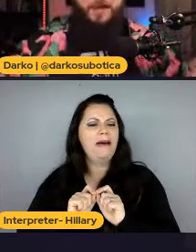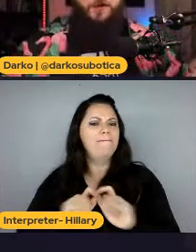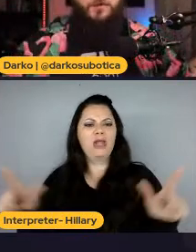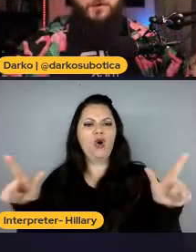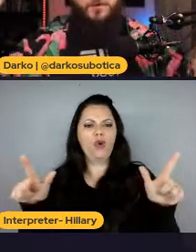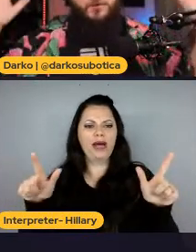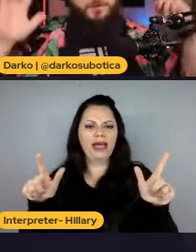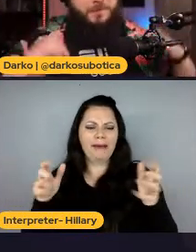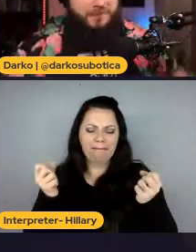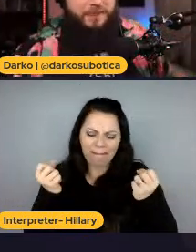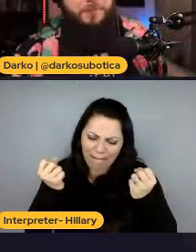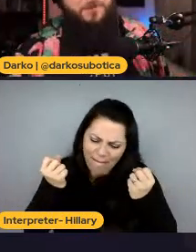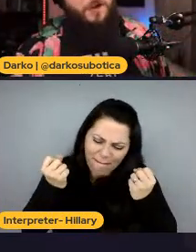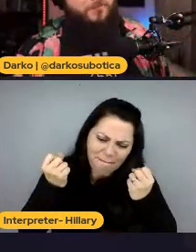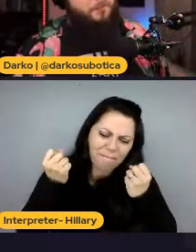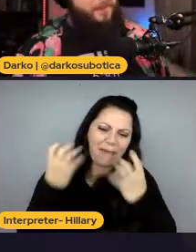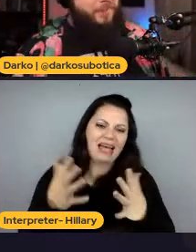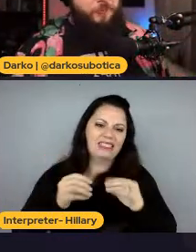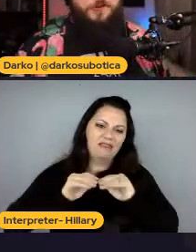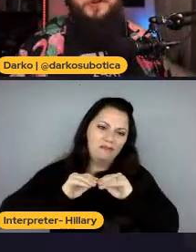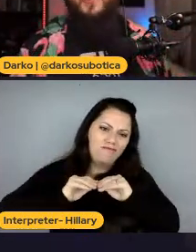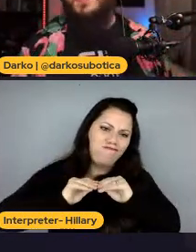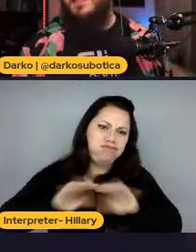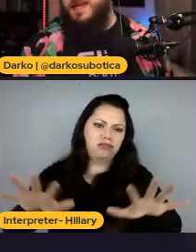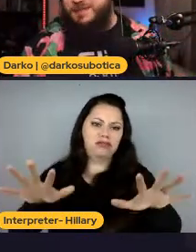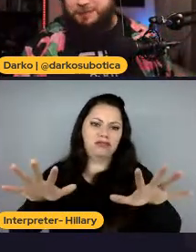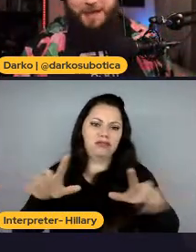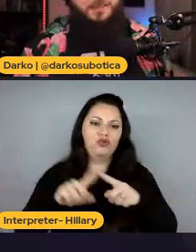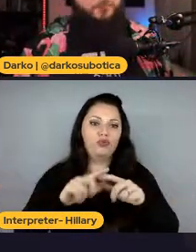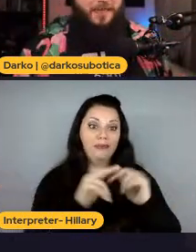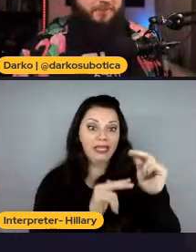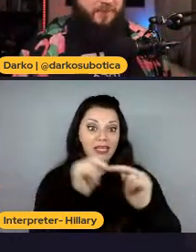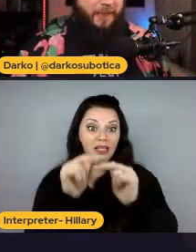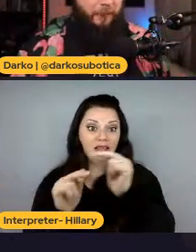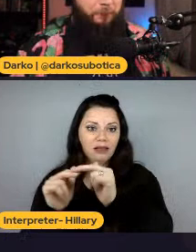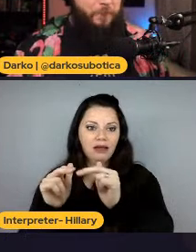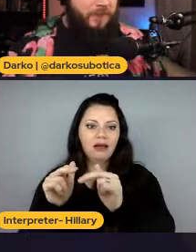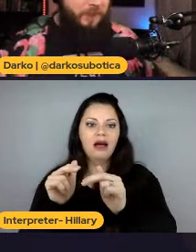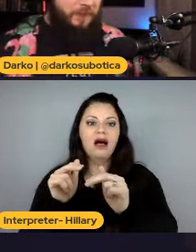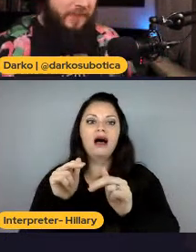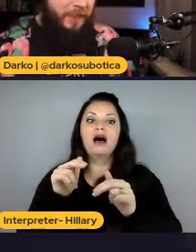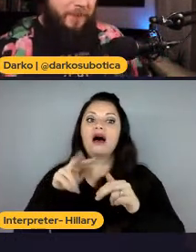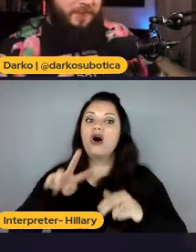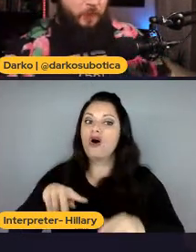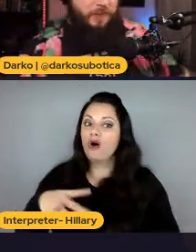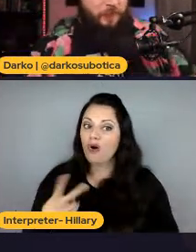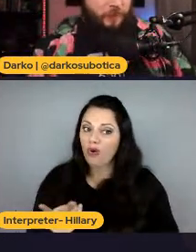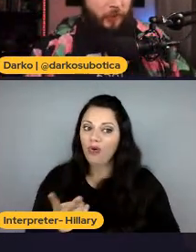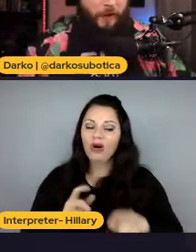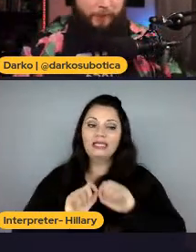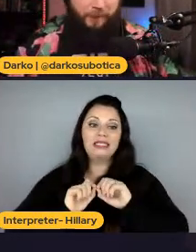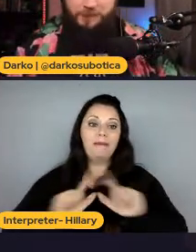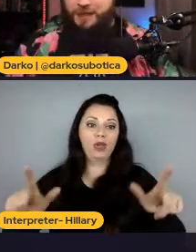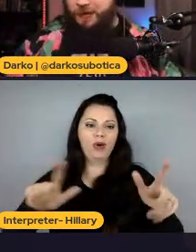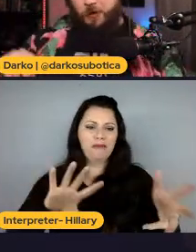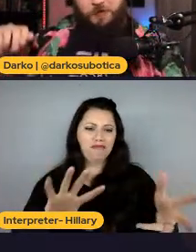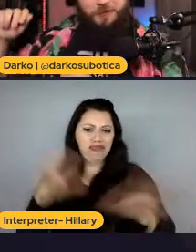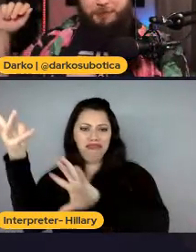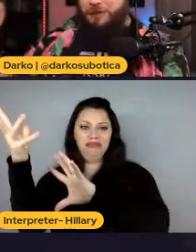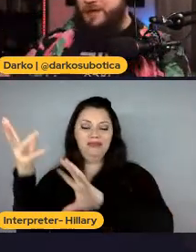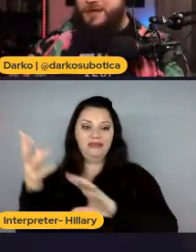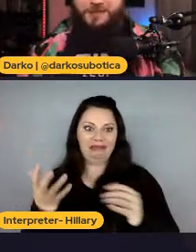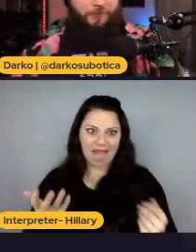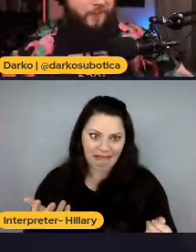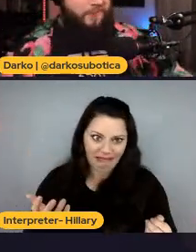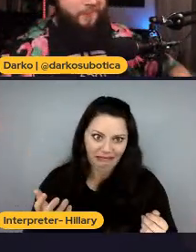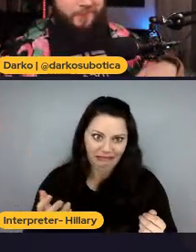massive scale, but at the same time, you have the ability to destroy things at massive scale. So same as with nuclear weapons and all the